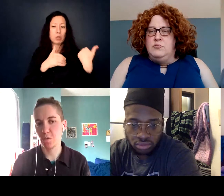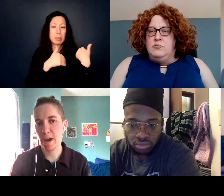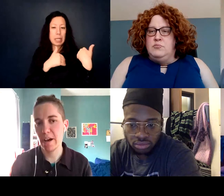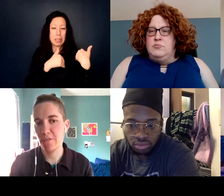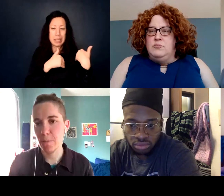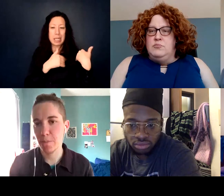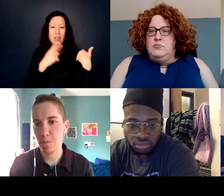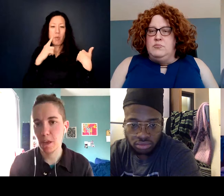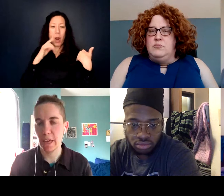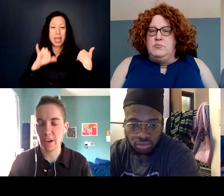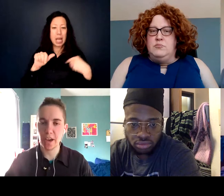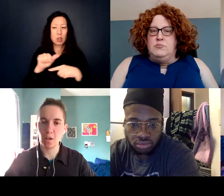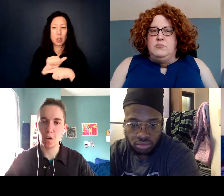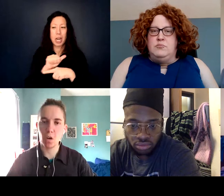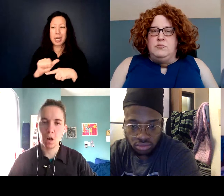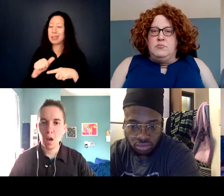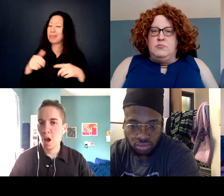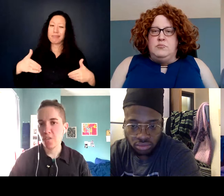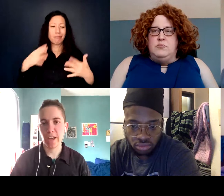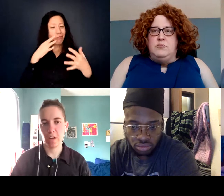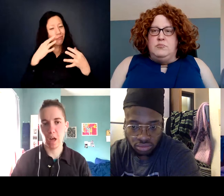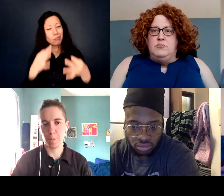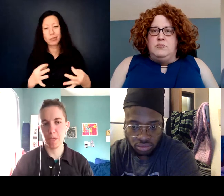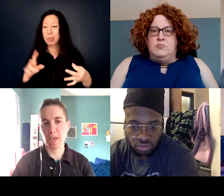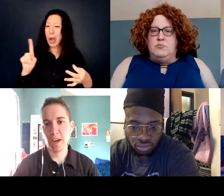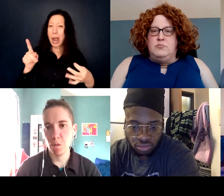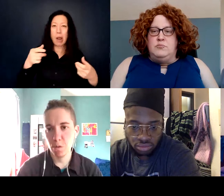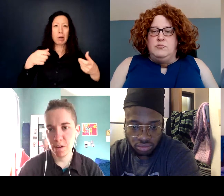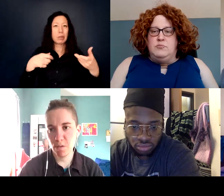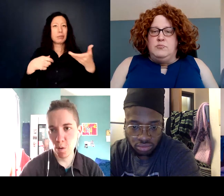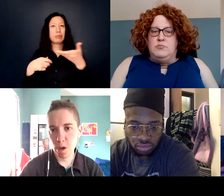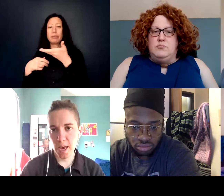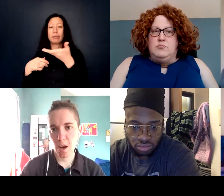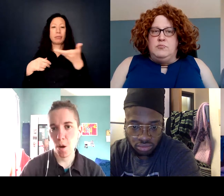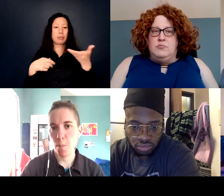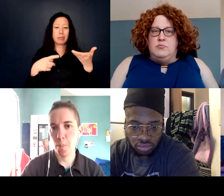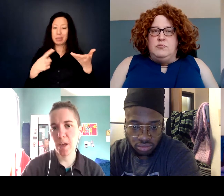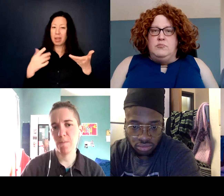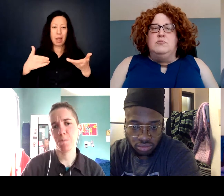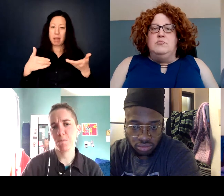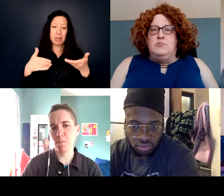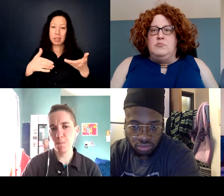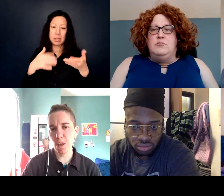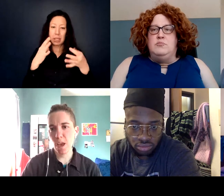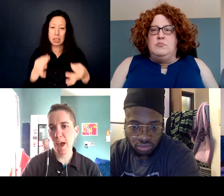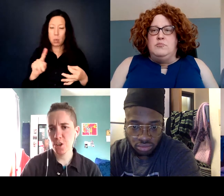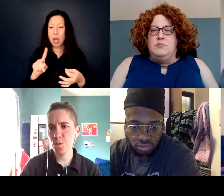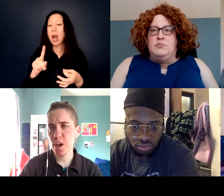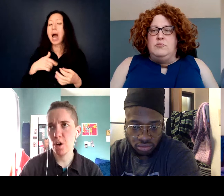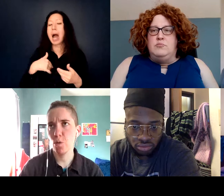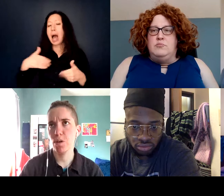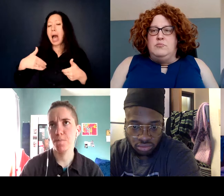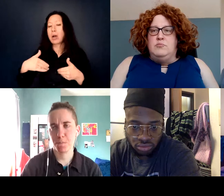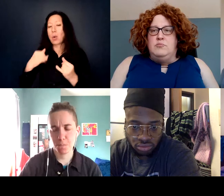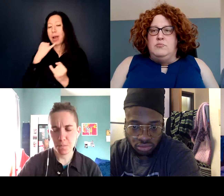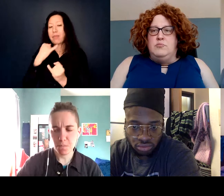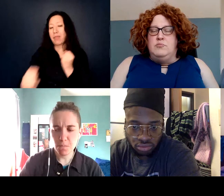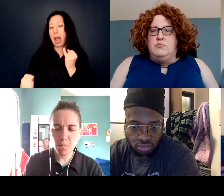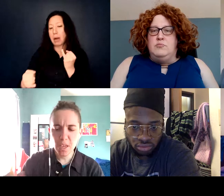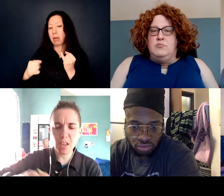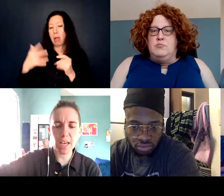now, but I don't have like a final update on how we're moving forward on that. But I do